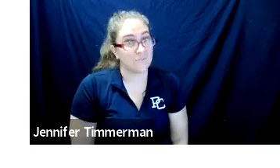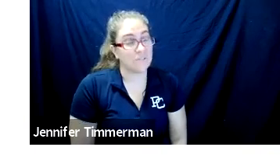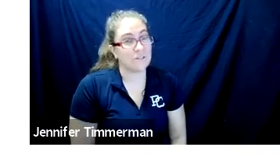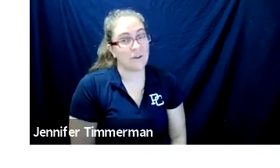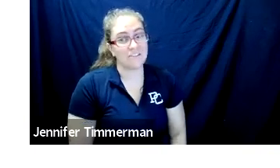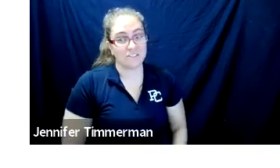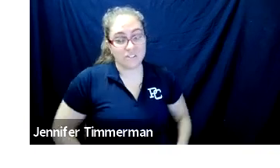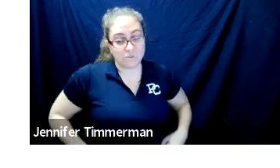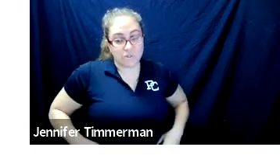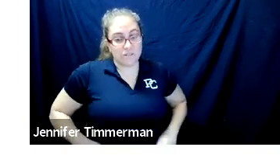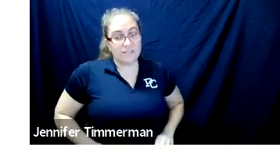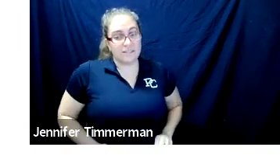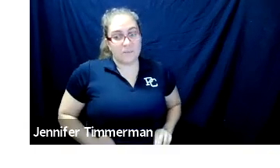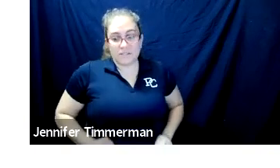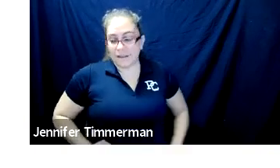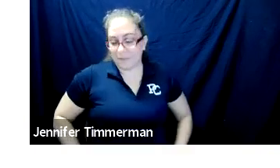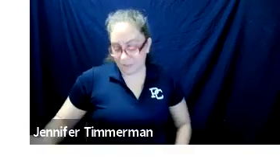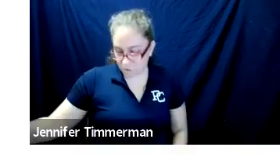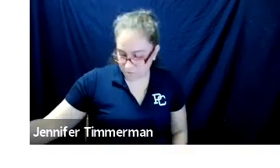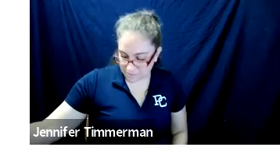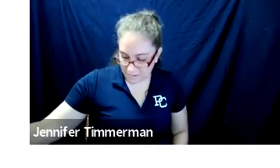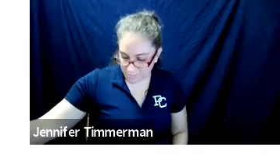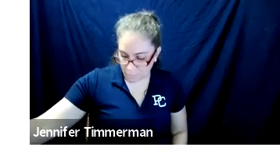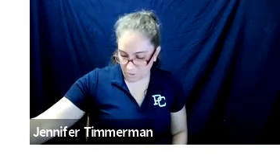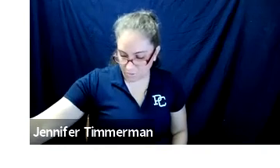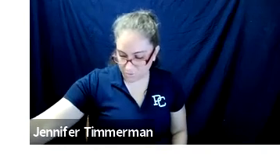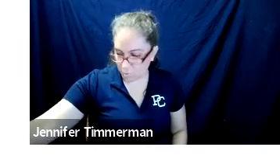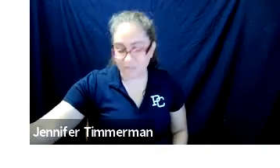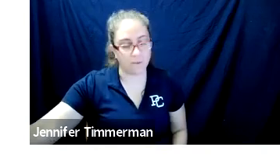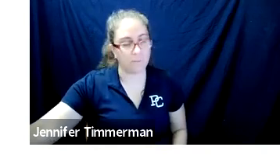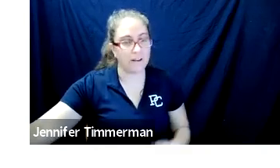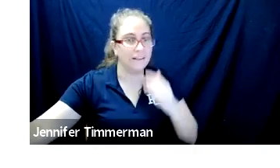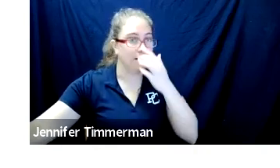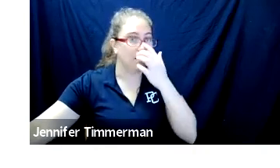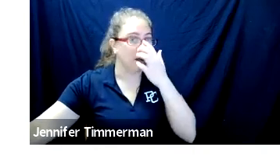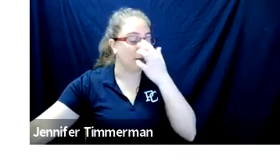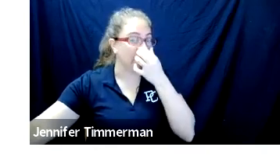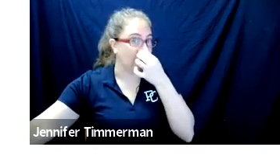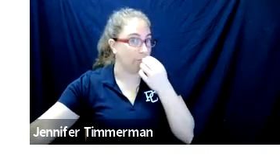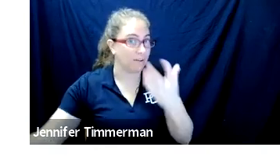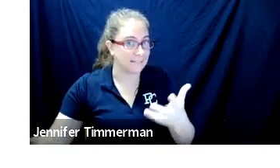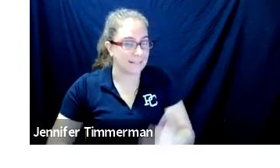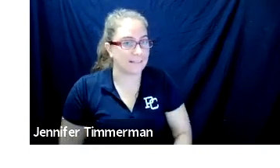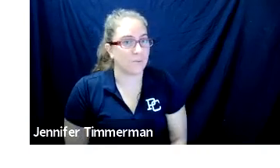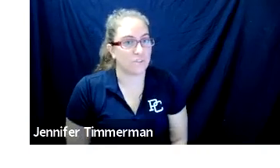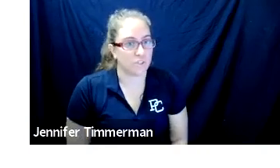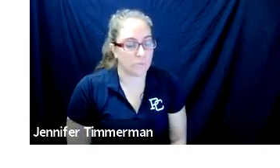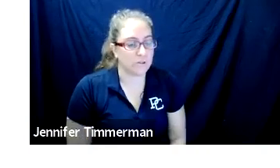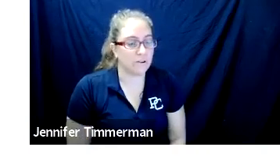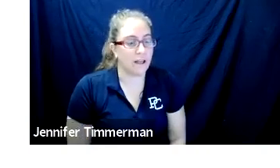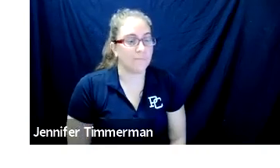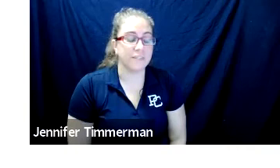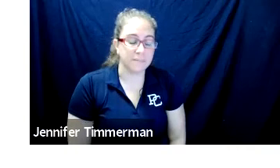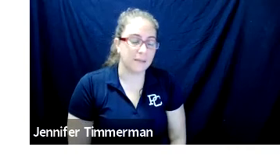That's a really good question. So during the summertime and during the times where the school is on break, I work as a sign language